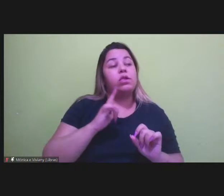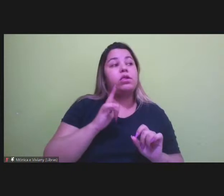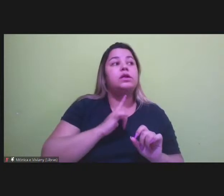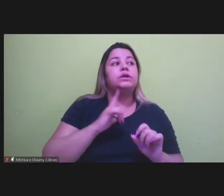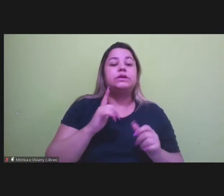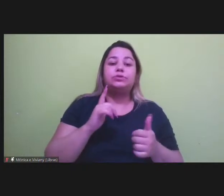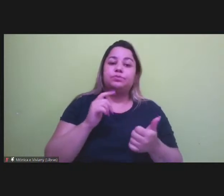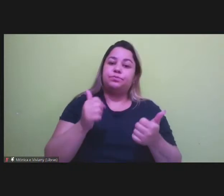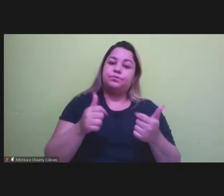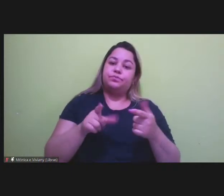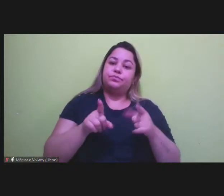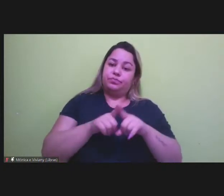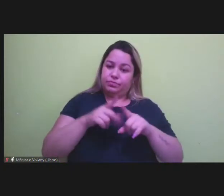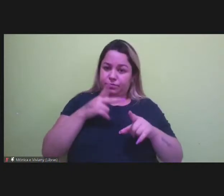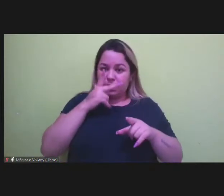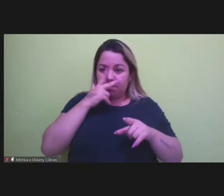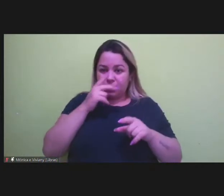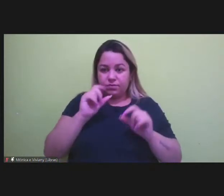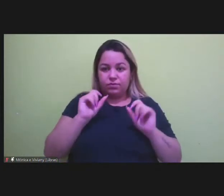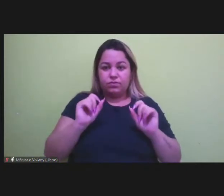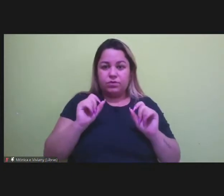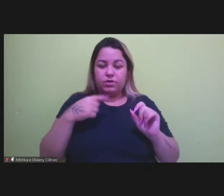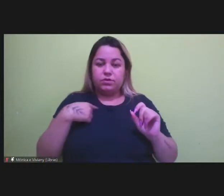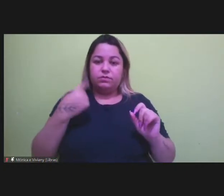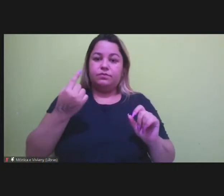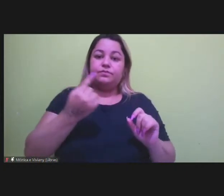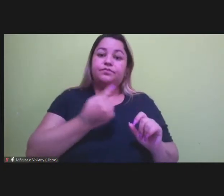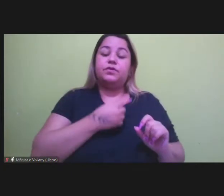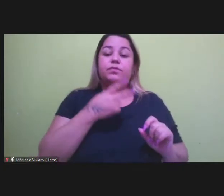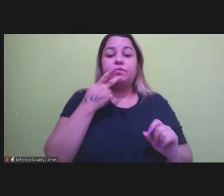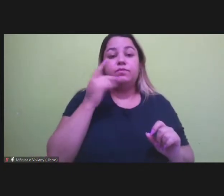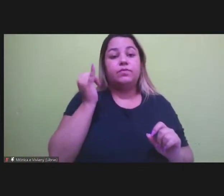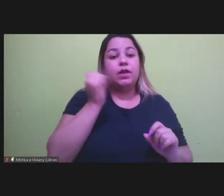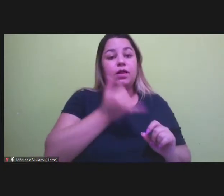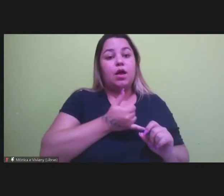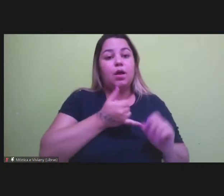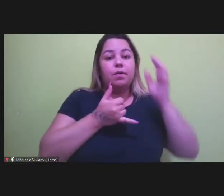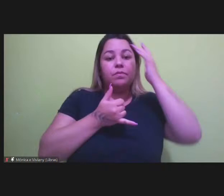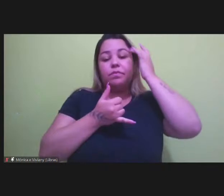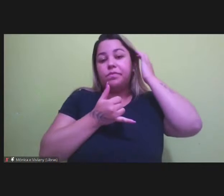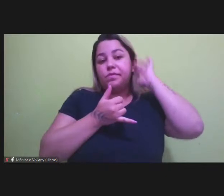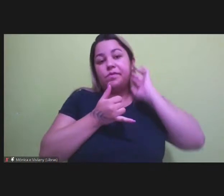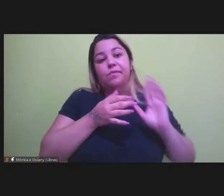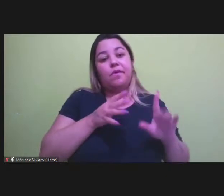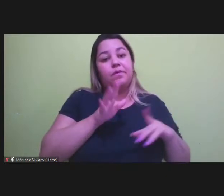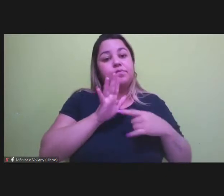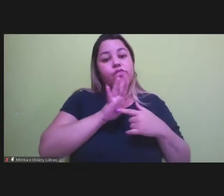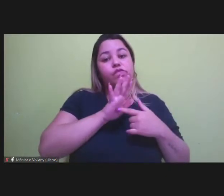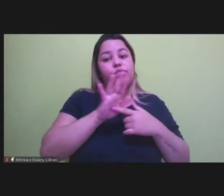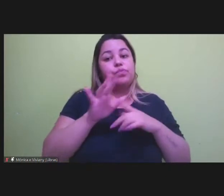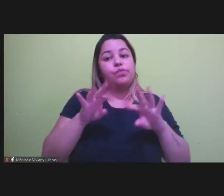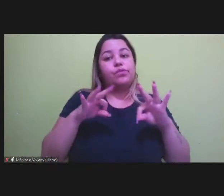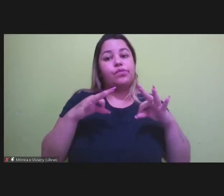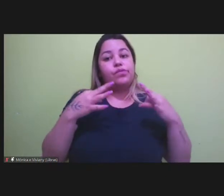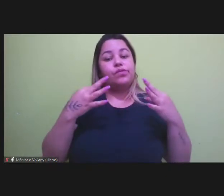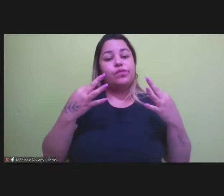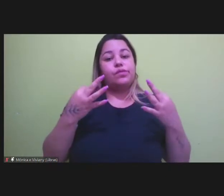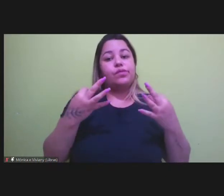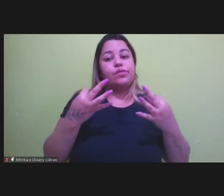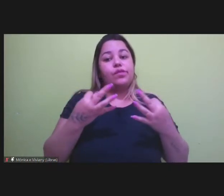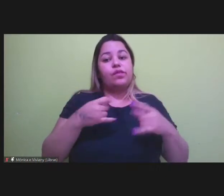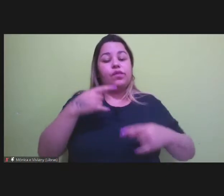intersectorial work, and also integrated work. I think that we can punctuate there, put there that there